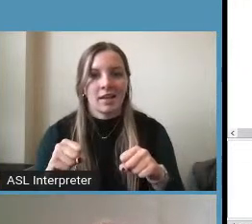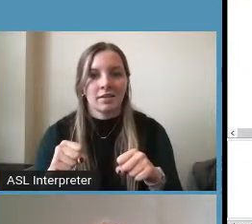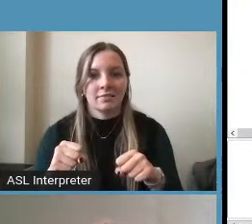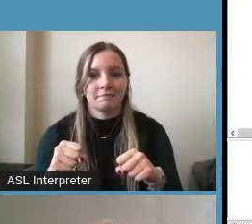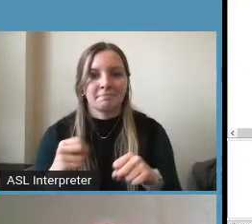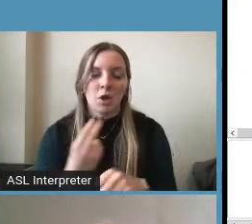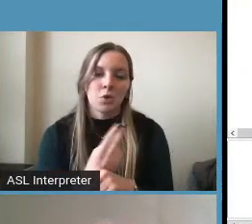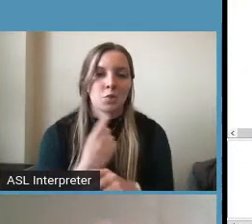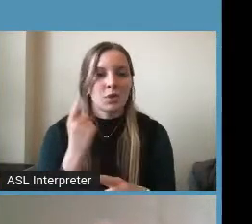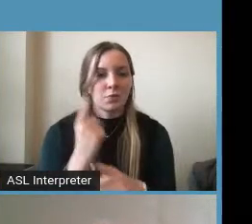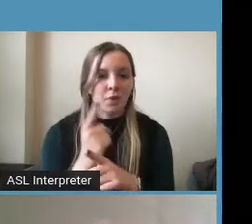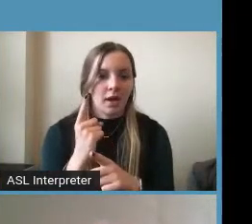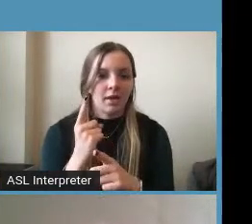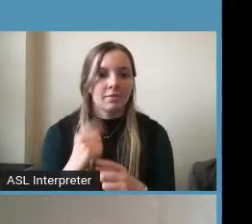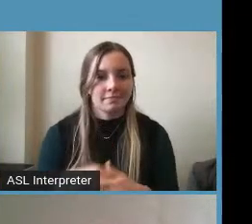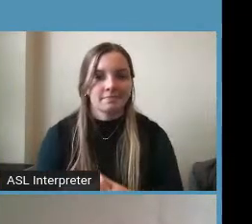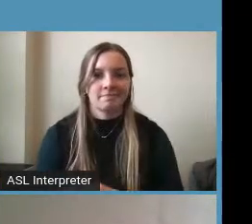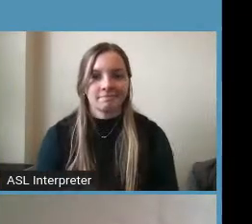techniques.